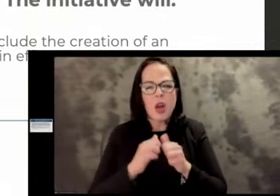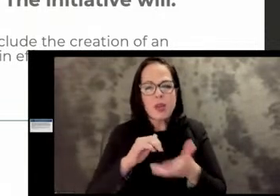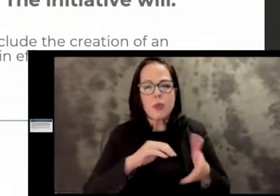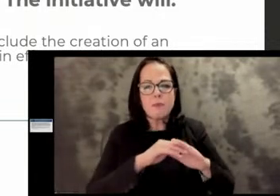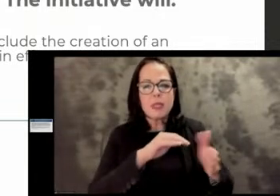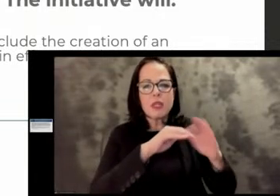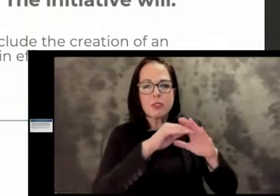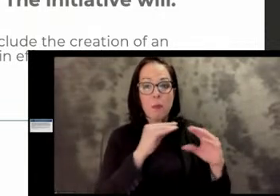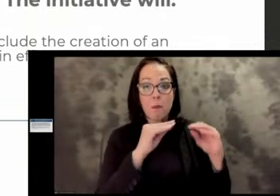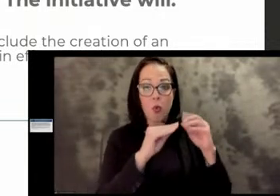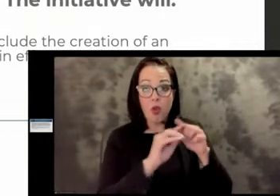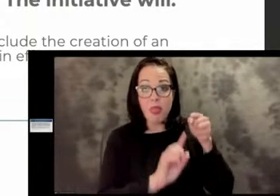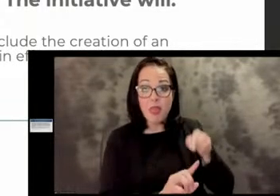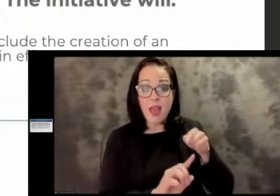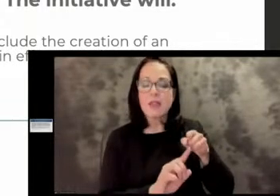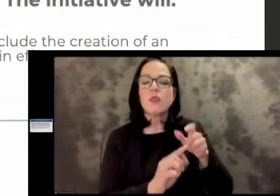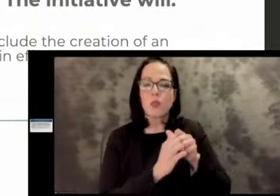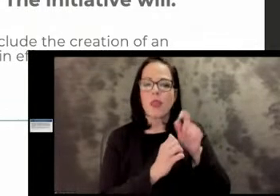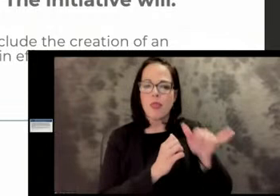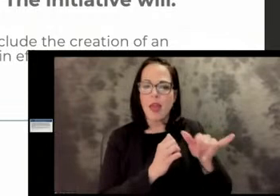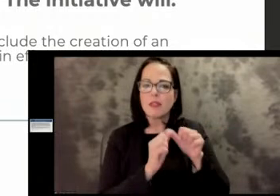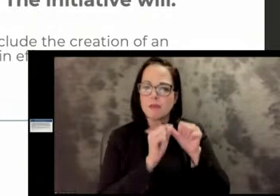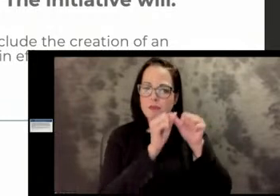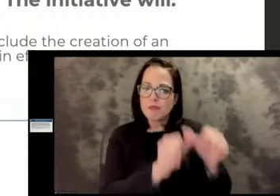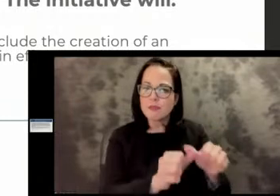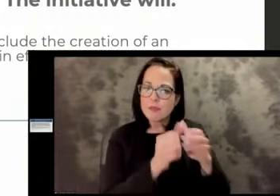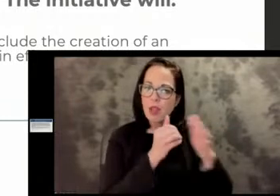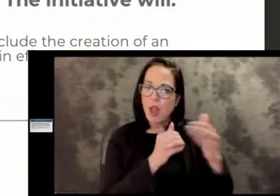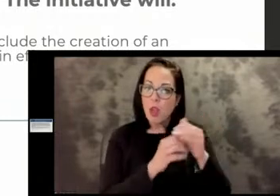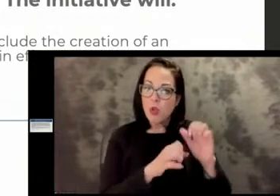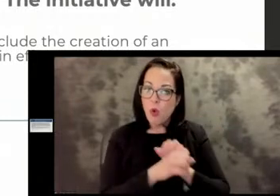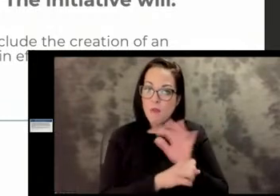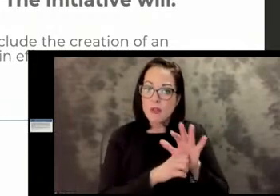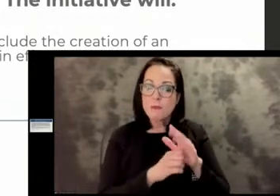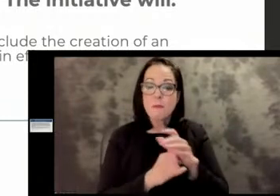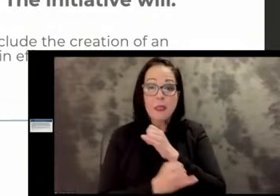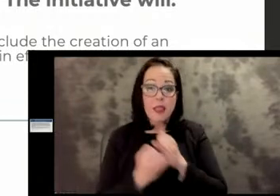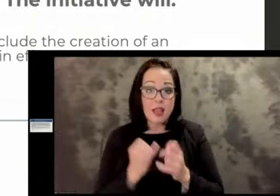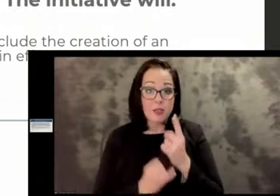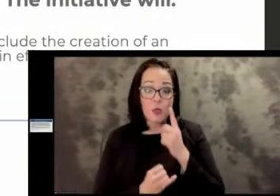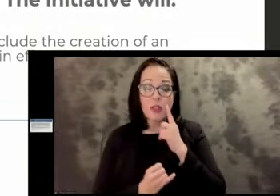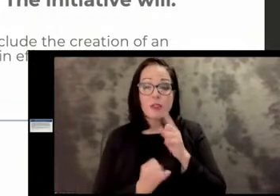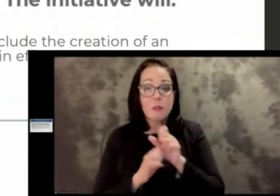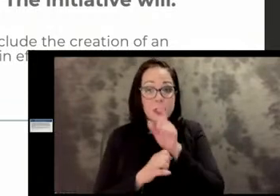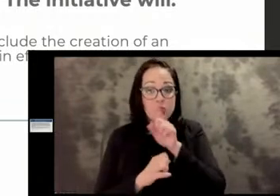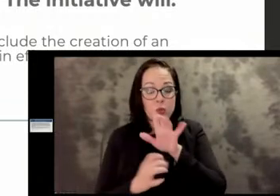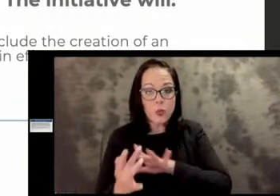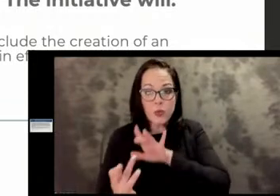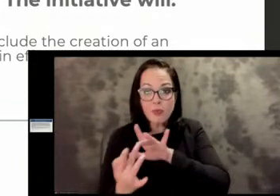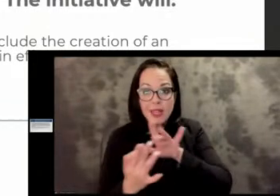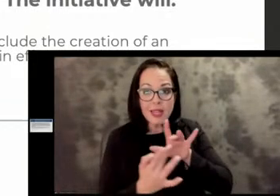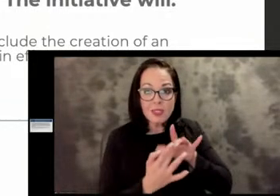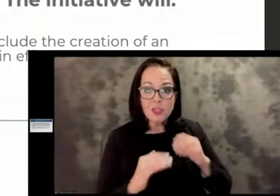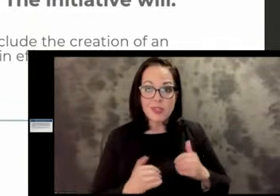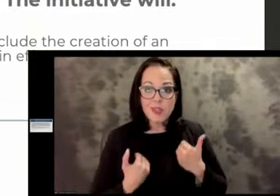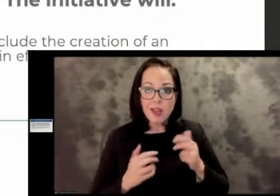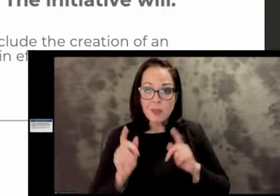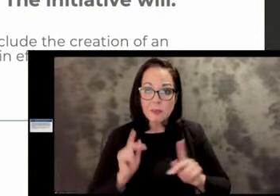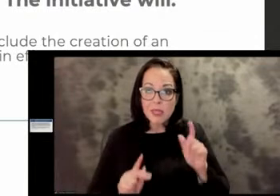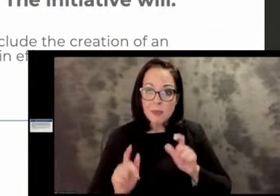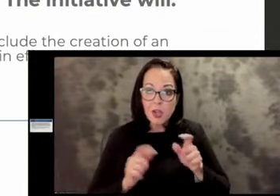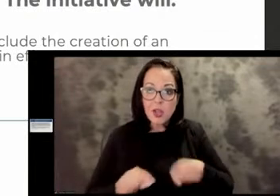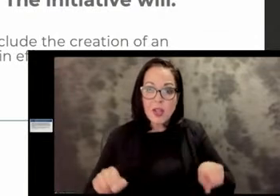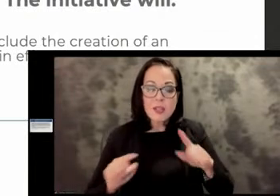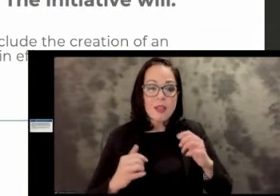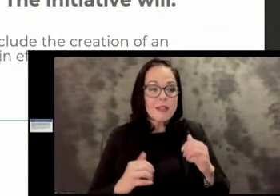forward within that lens of COVID? And then finally, to ensure we're reaching young people, we recommend the federal government partner with national